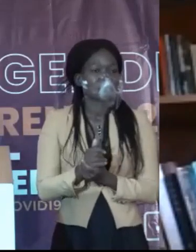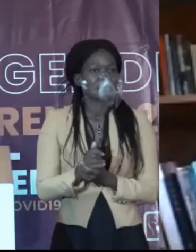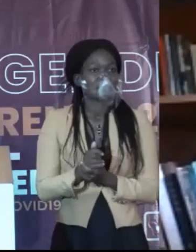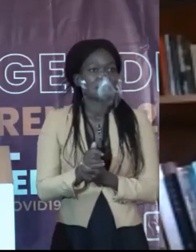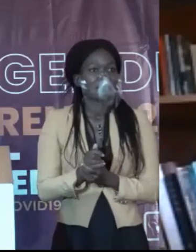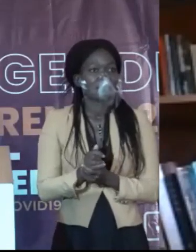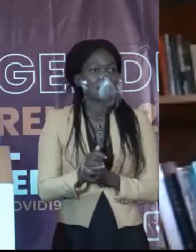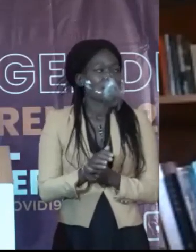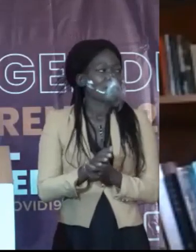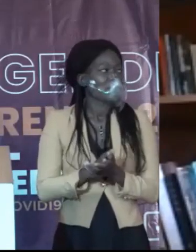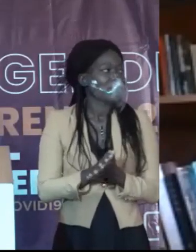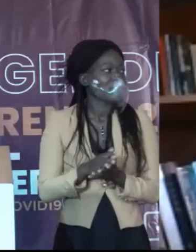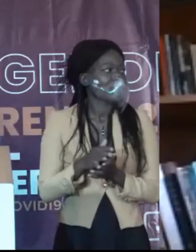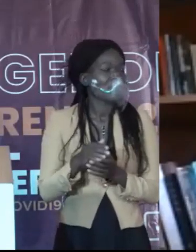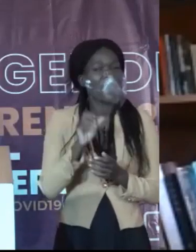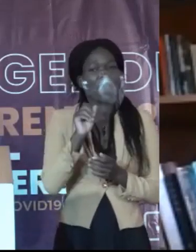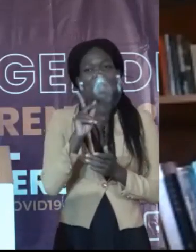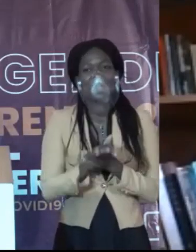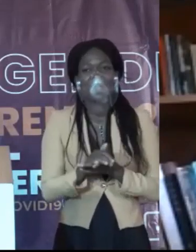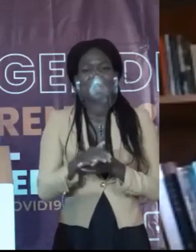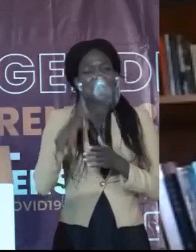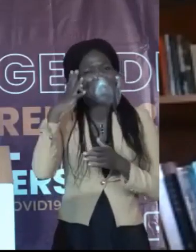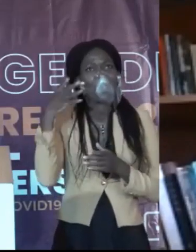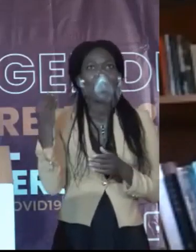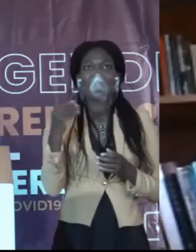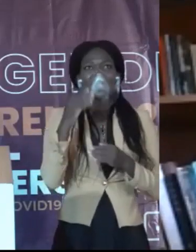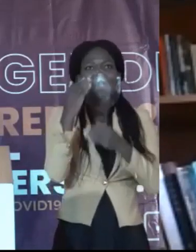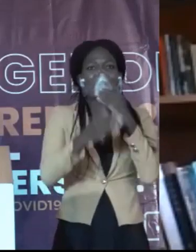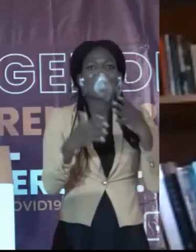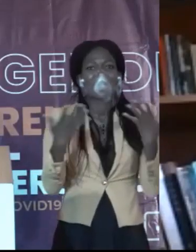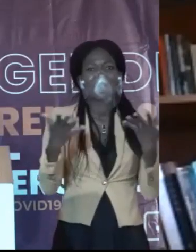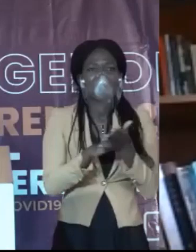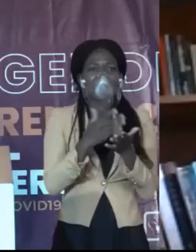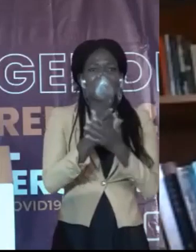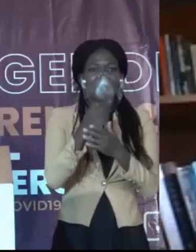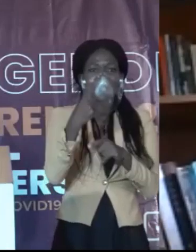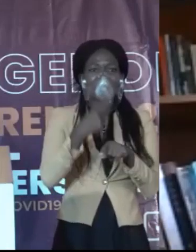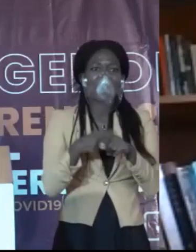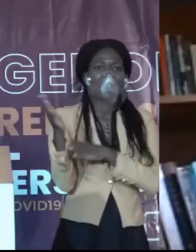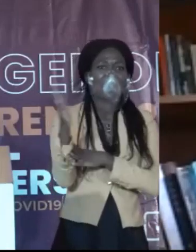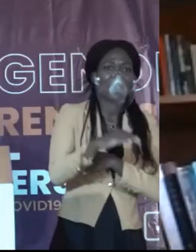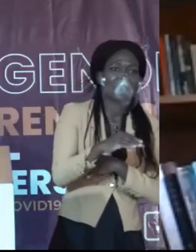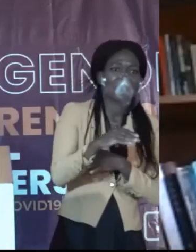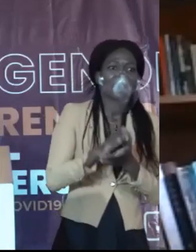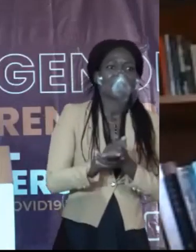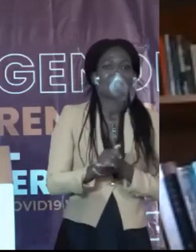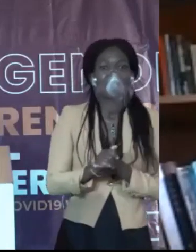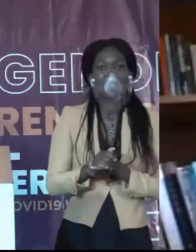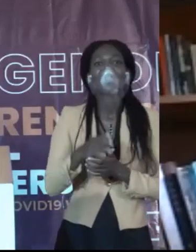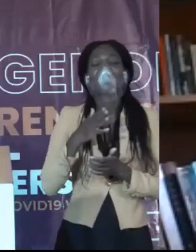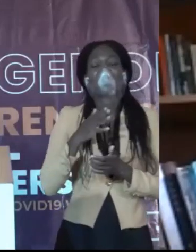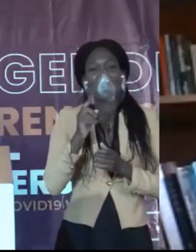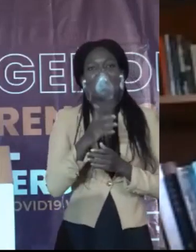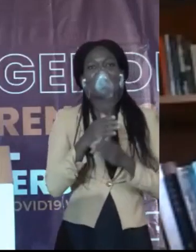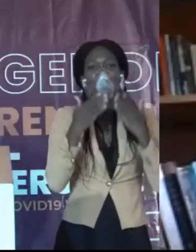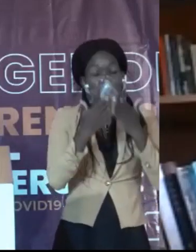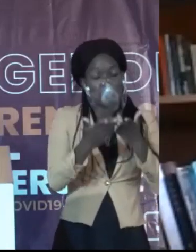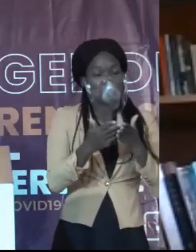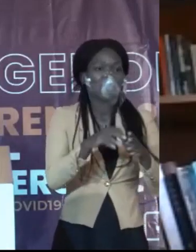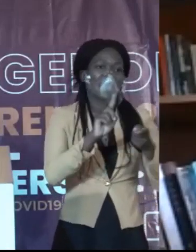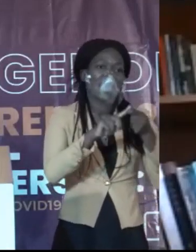I'm not sure at what point, because initially when I came, I was appreciating what the other speaker had